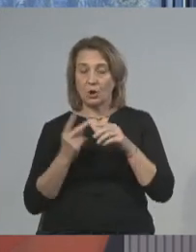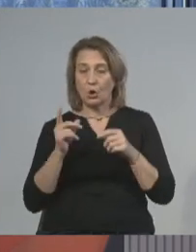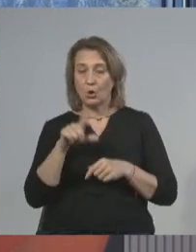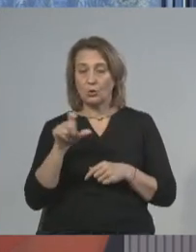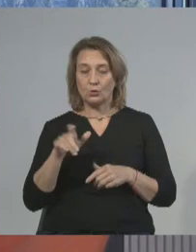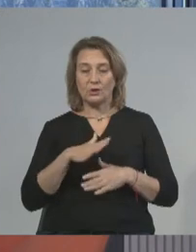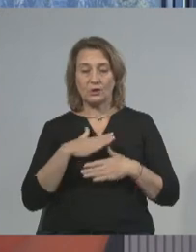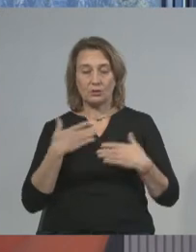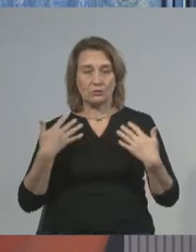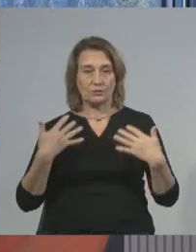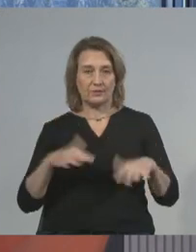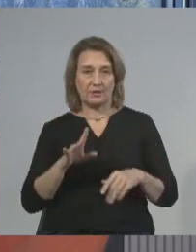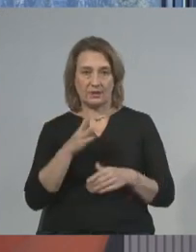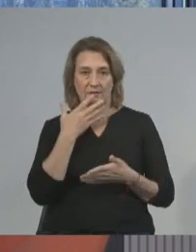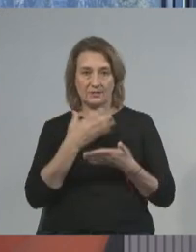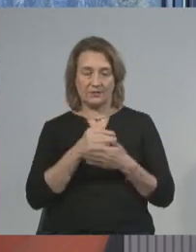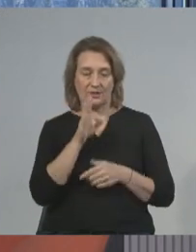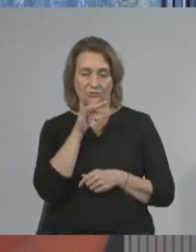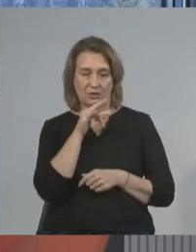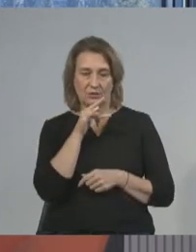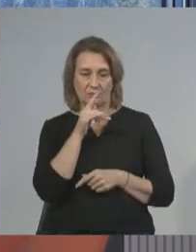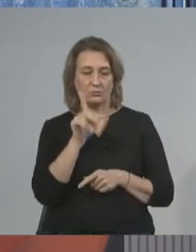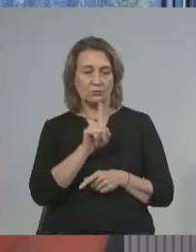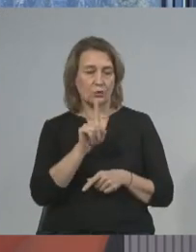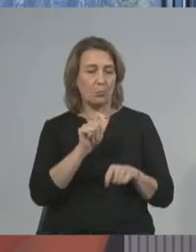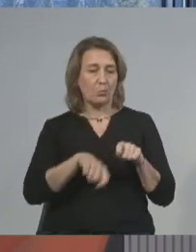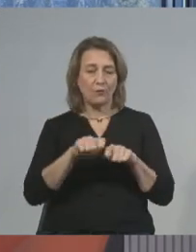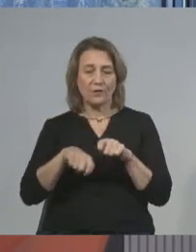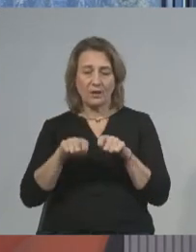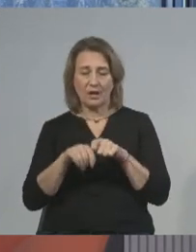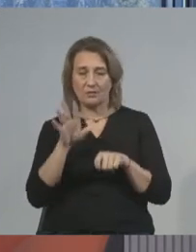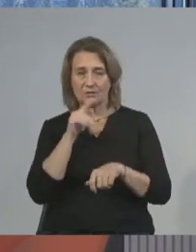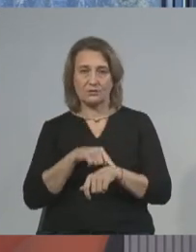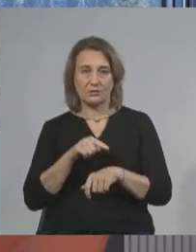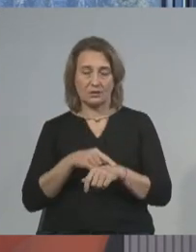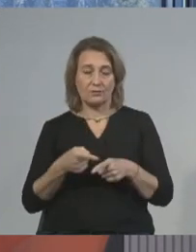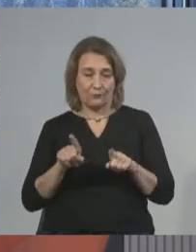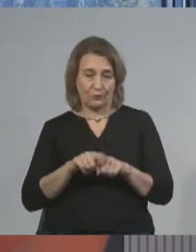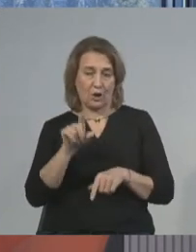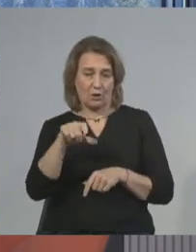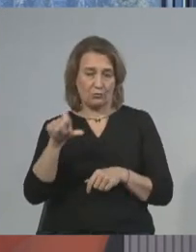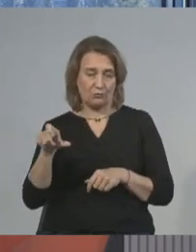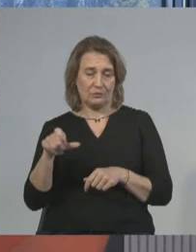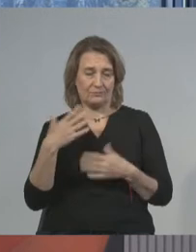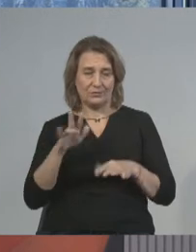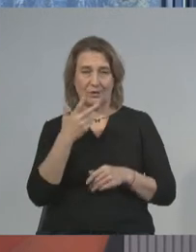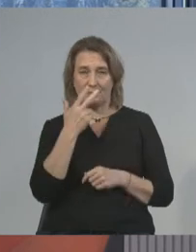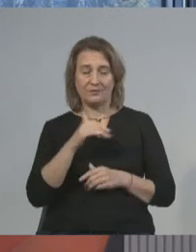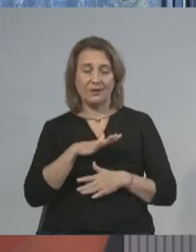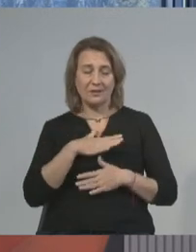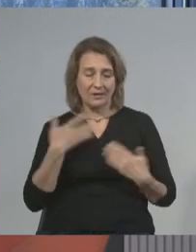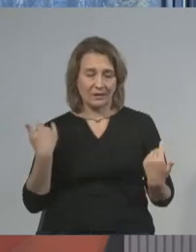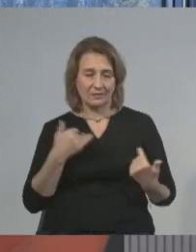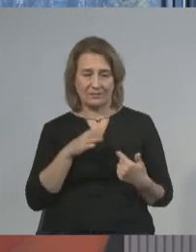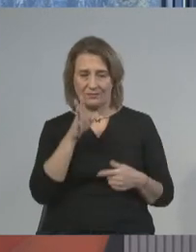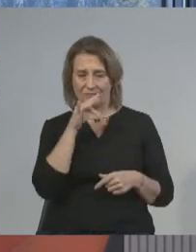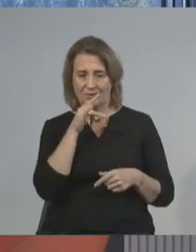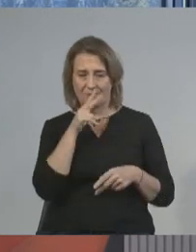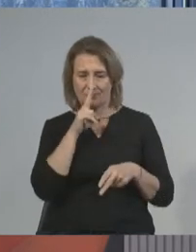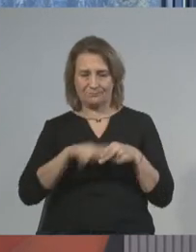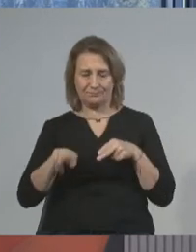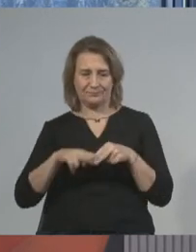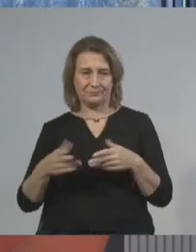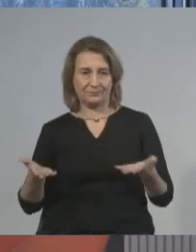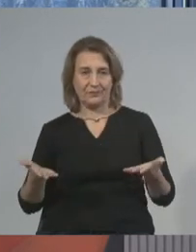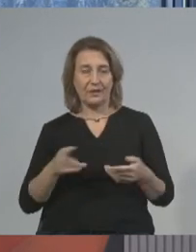uh and media literacy is important but sometimes we face other challenges that people are too lazy they don't want to spend any time on